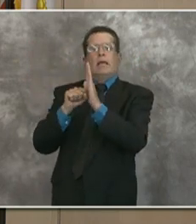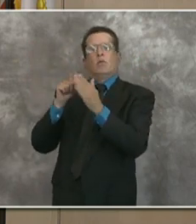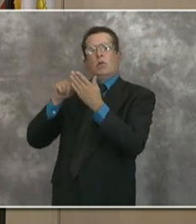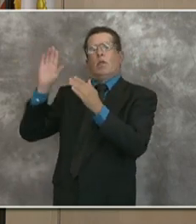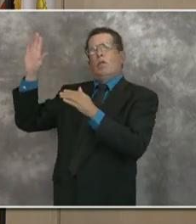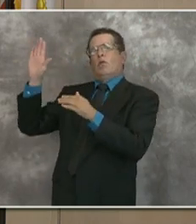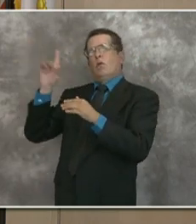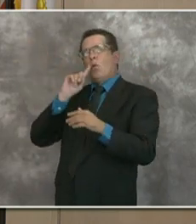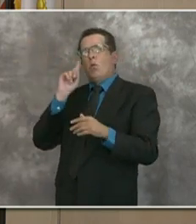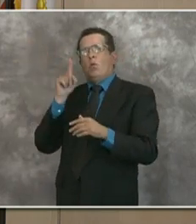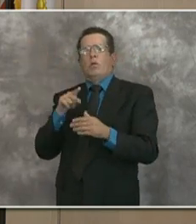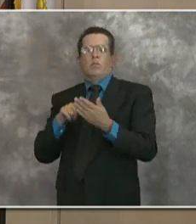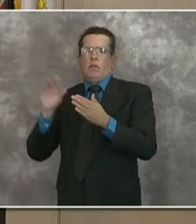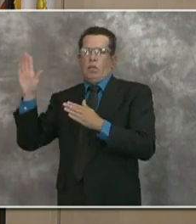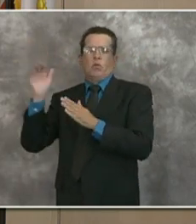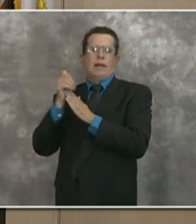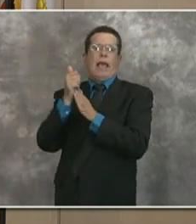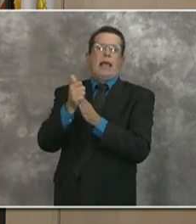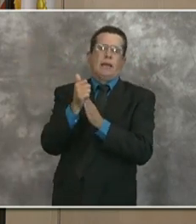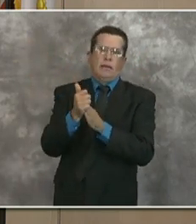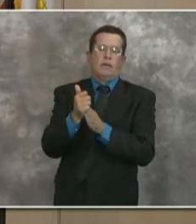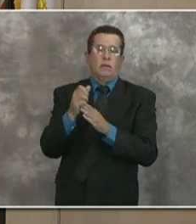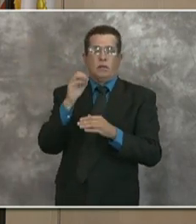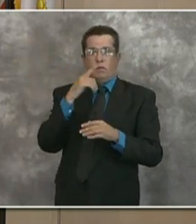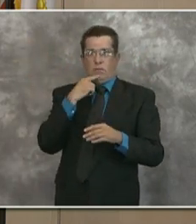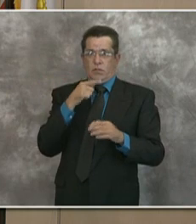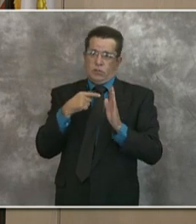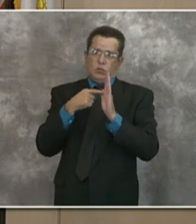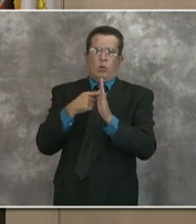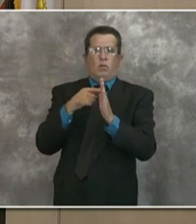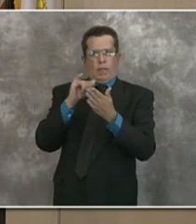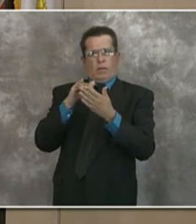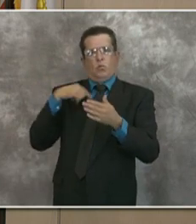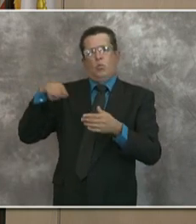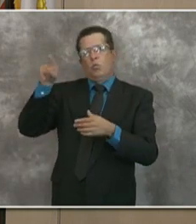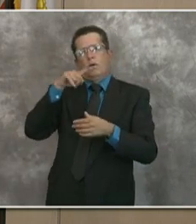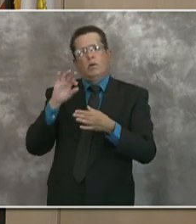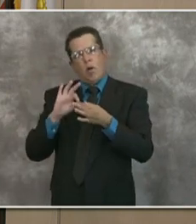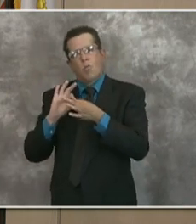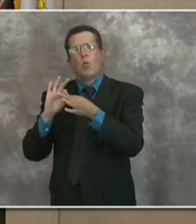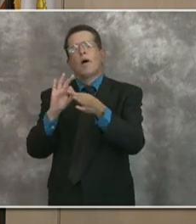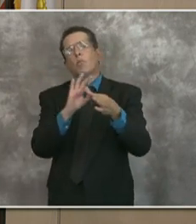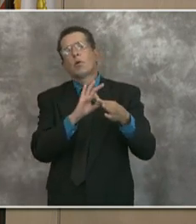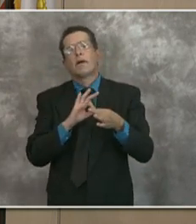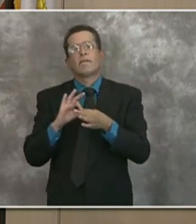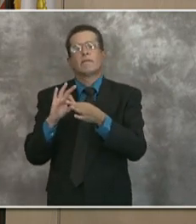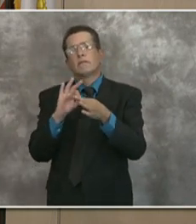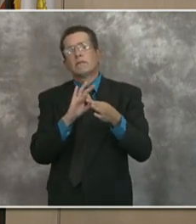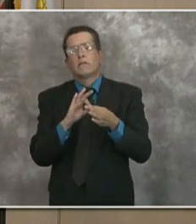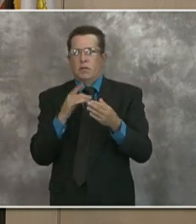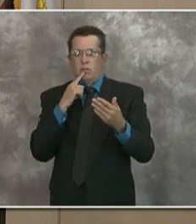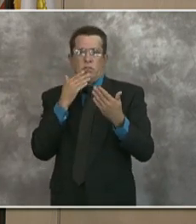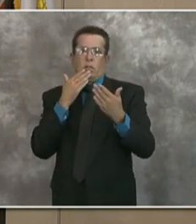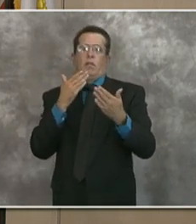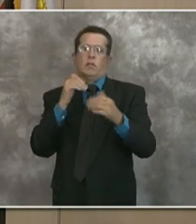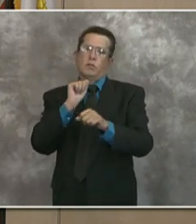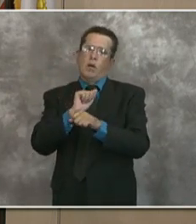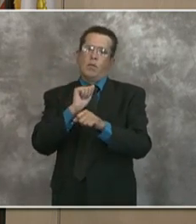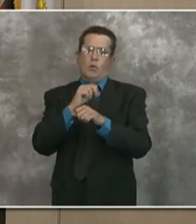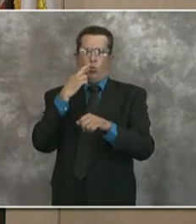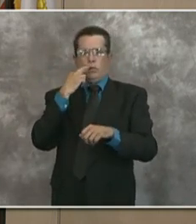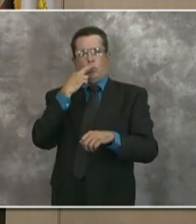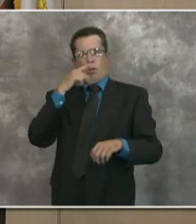So it's a testament to the cooperation and the great job that our